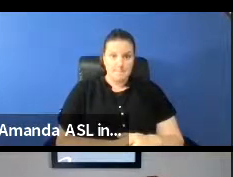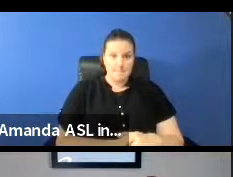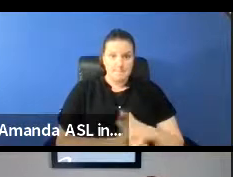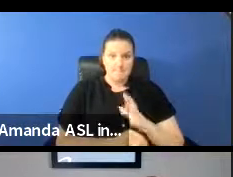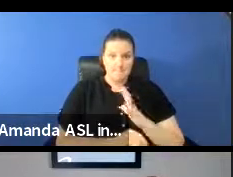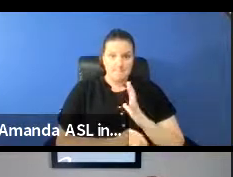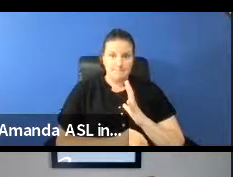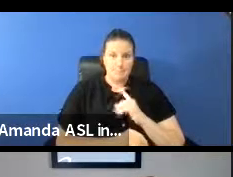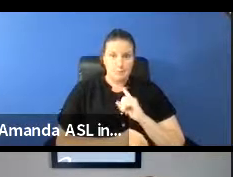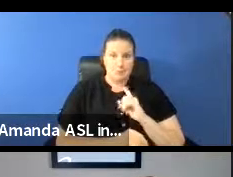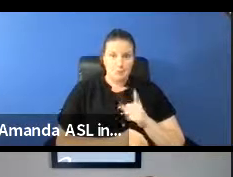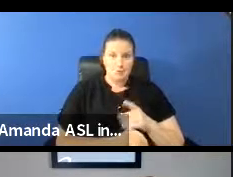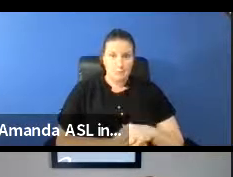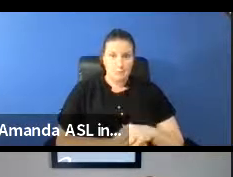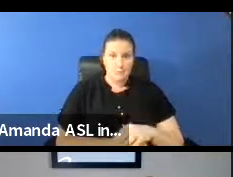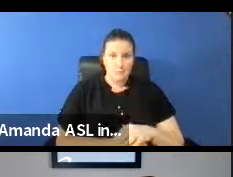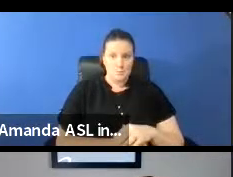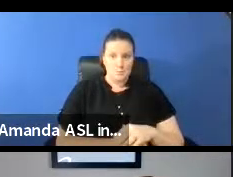Sure.